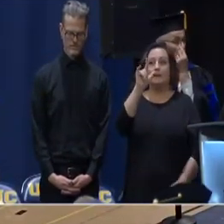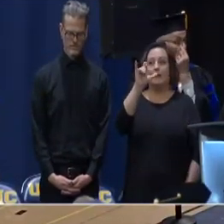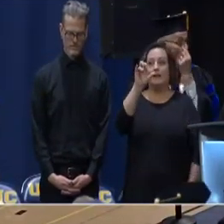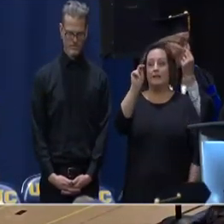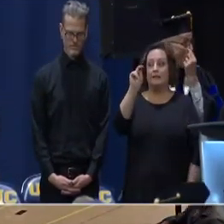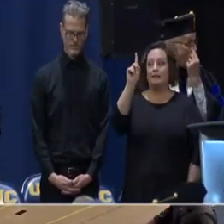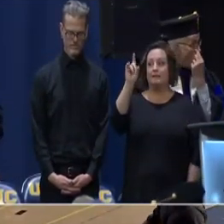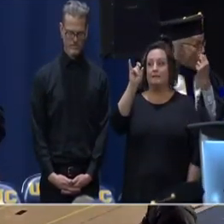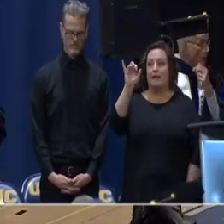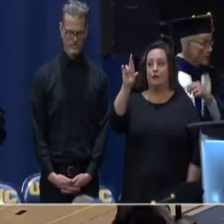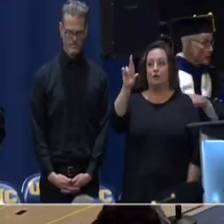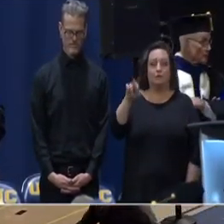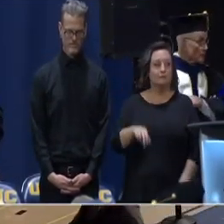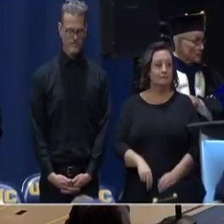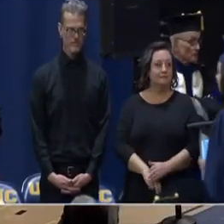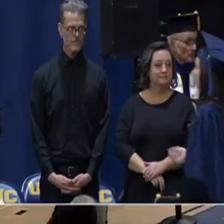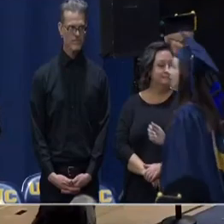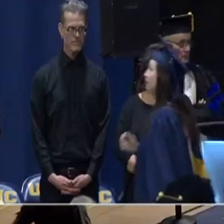Caitlin Diner.